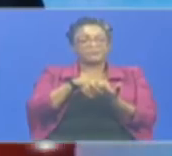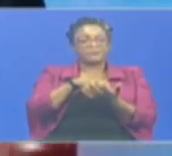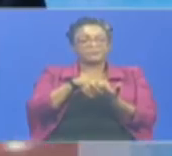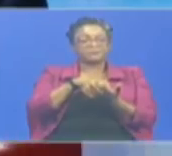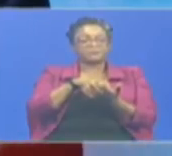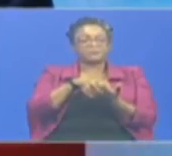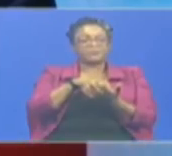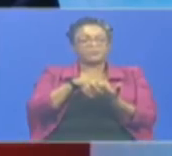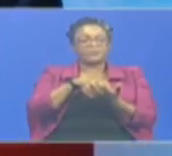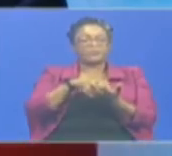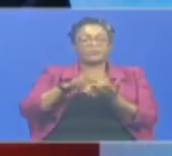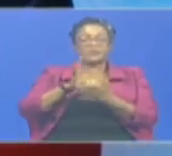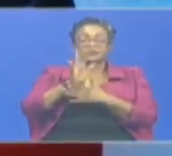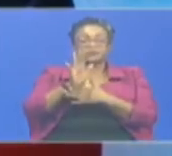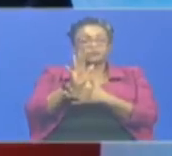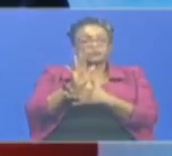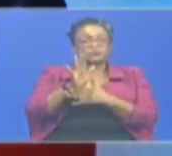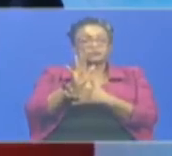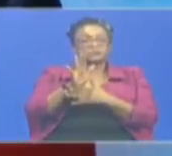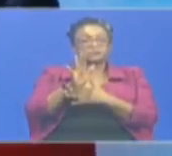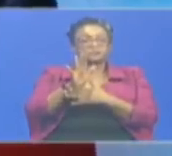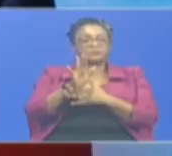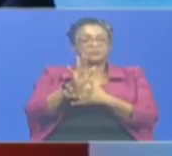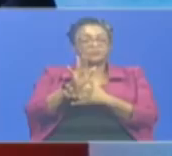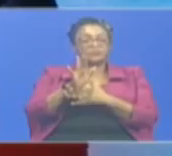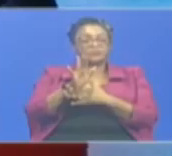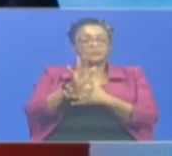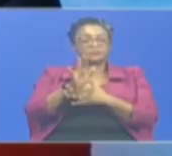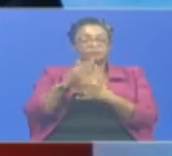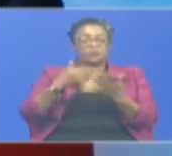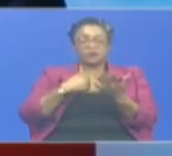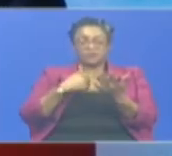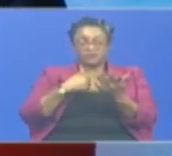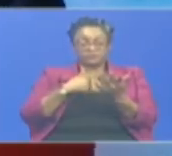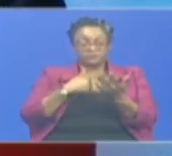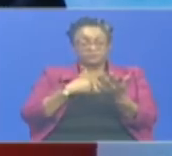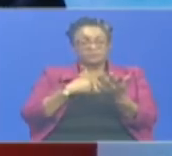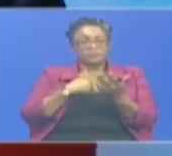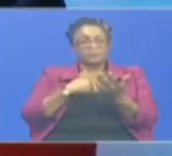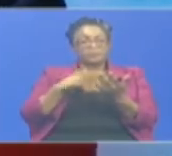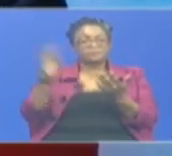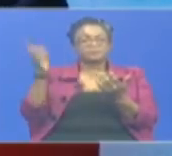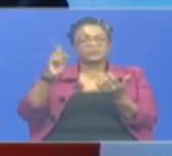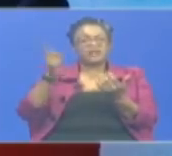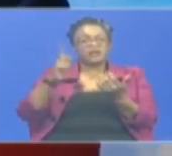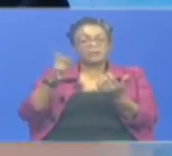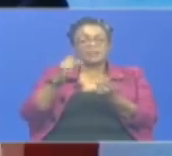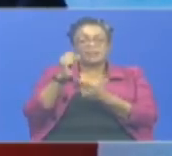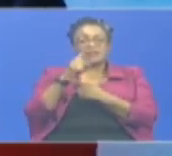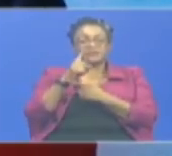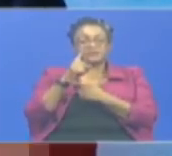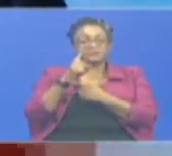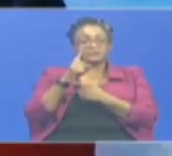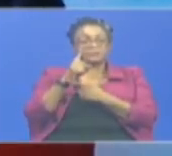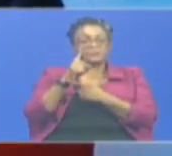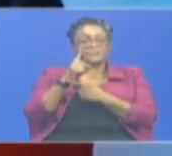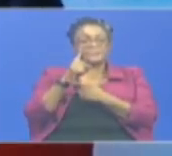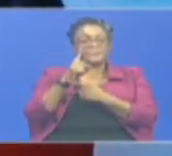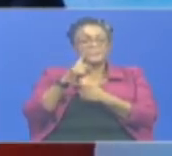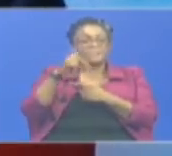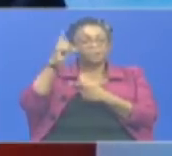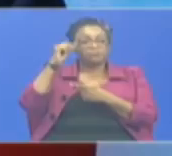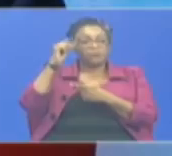The cases are distributed as follows. In Nairobi, 11 cases. In